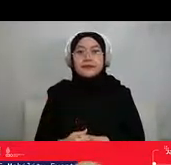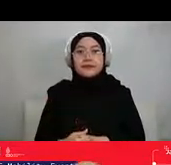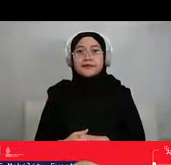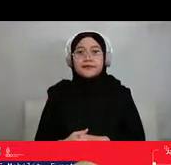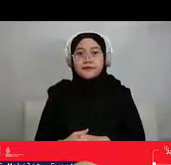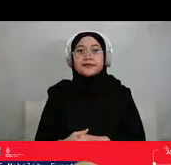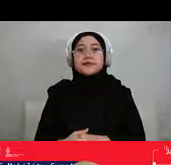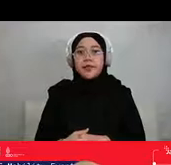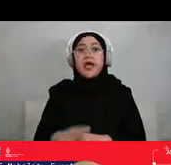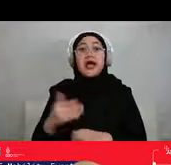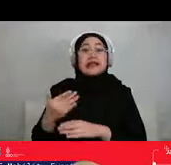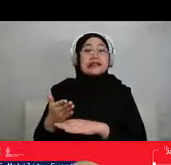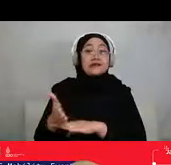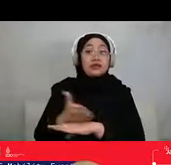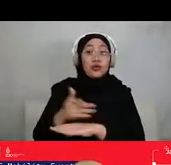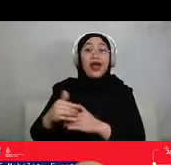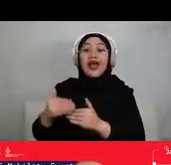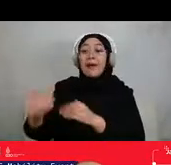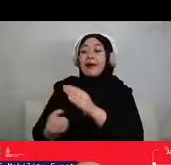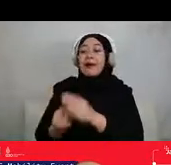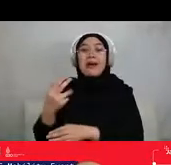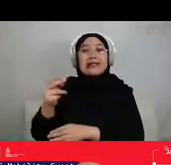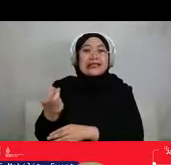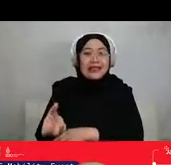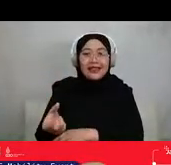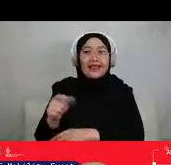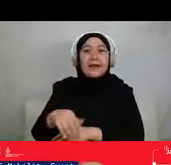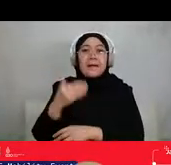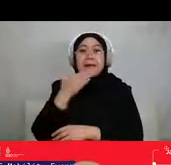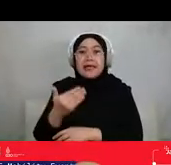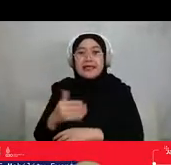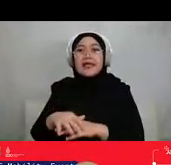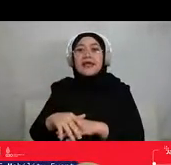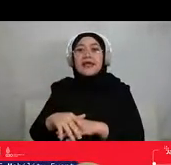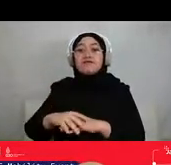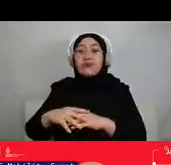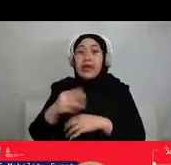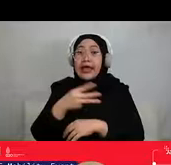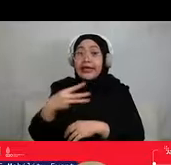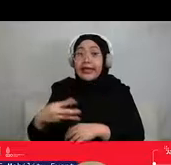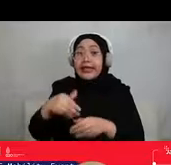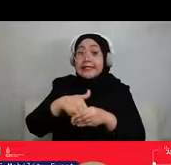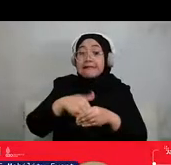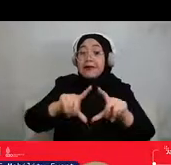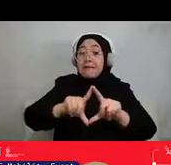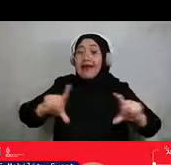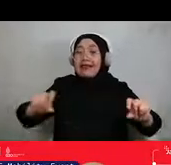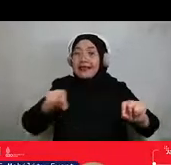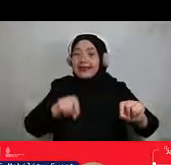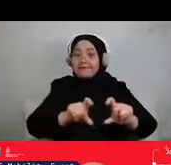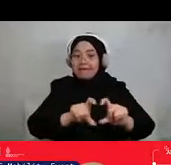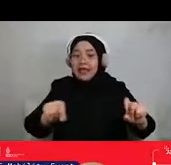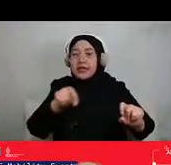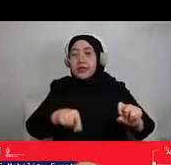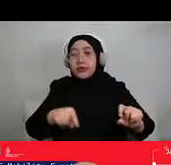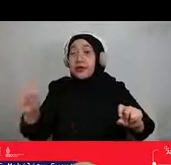majority of the energy is stored in the battery through the plug-in sockets.